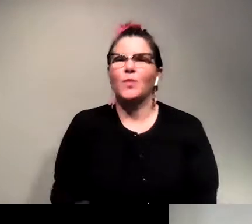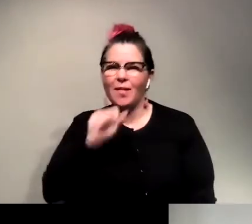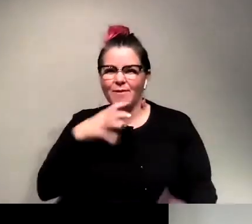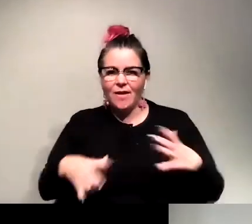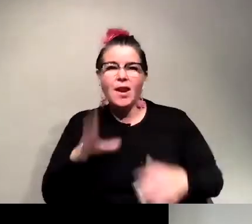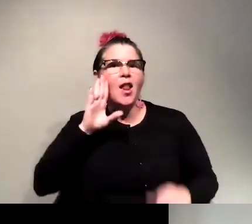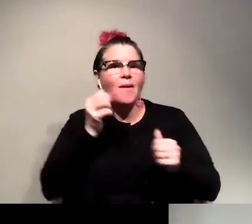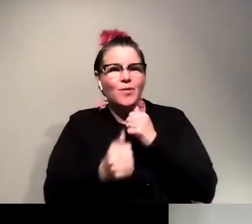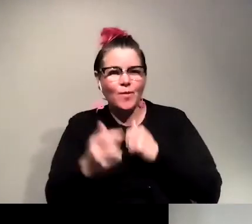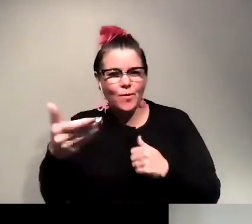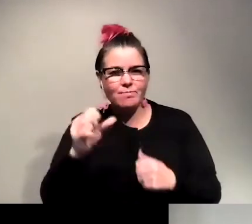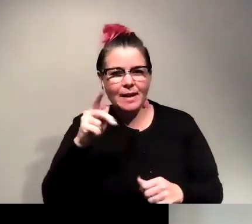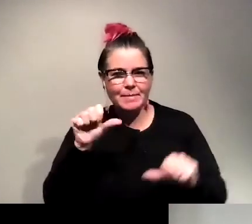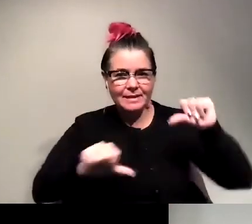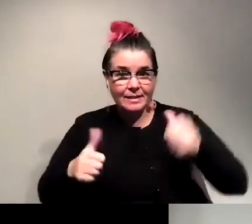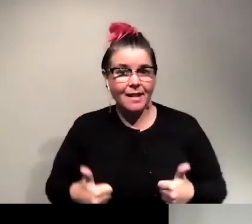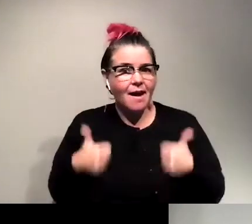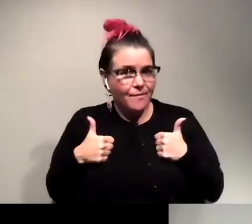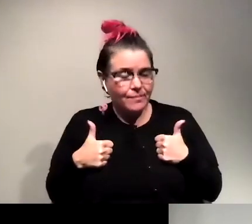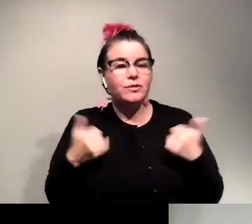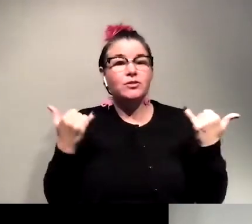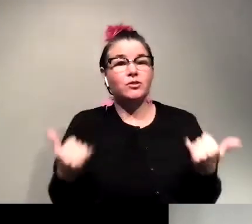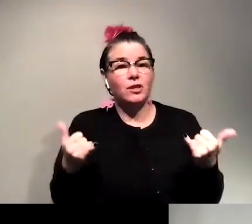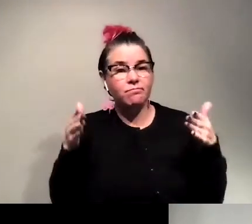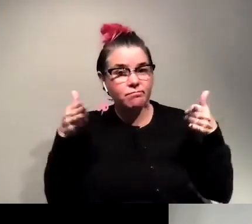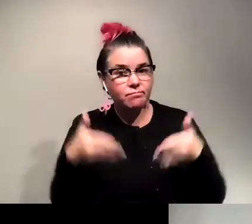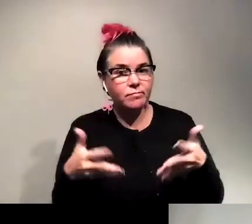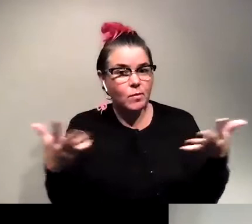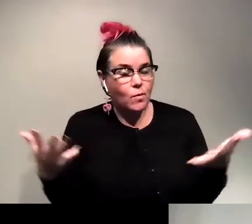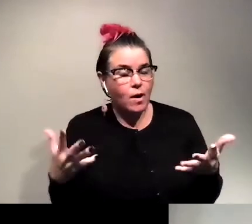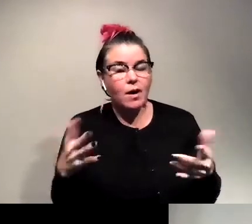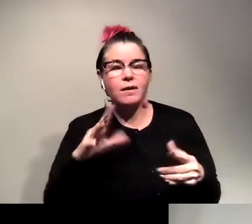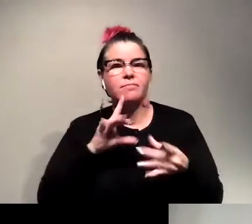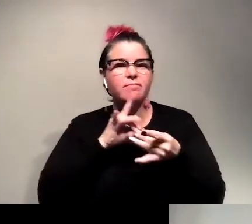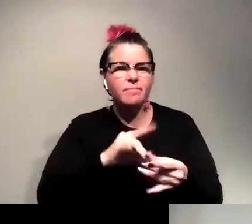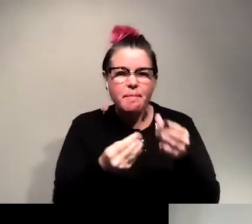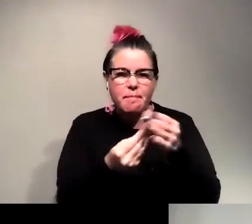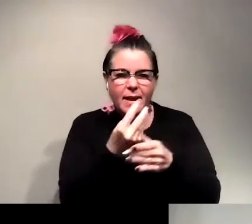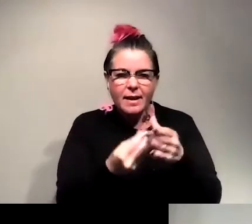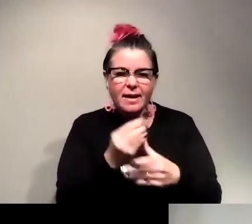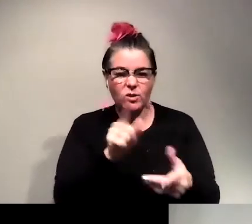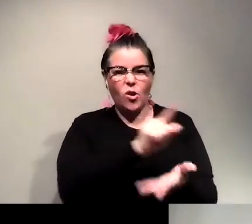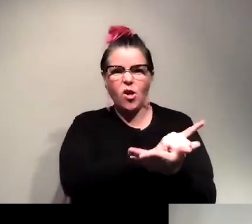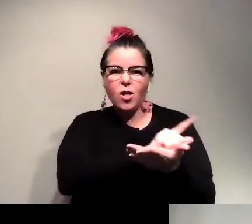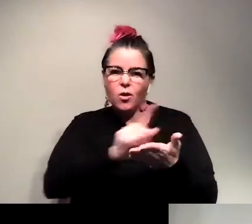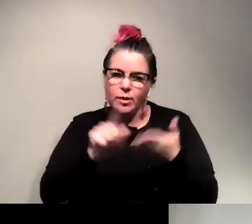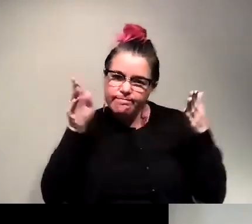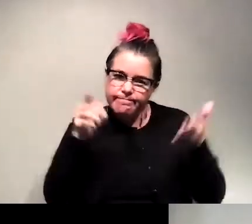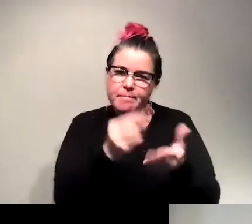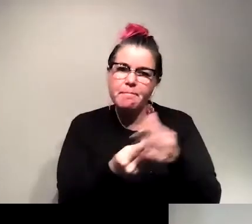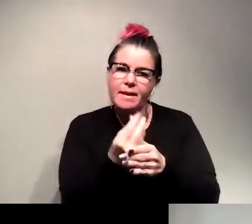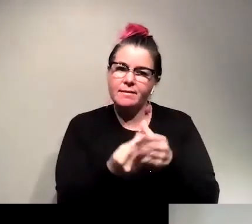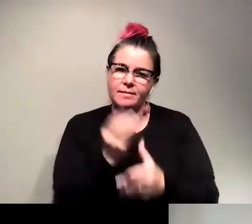Hello, everyone. Welcome to Skype a Scientist Live. Today, we are going to be talking all about plants. Actually, this whole week, we're going to be talking all about